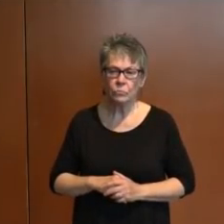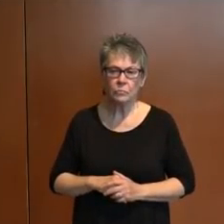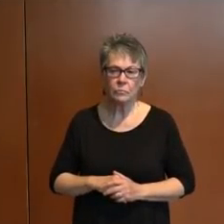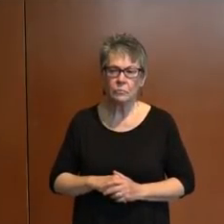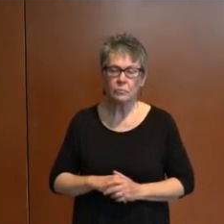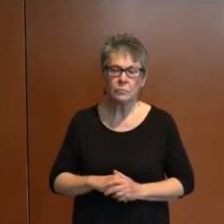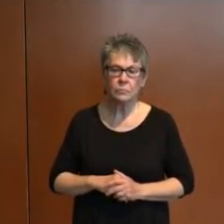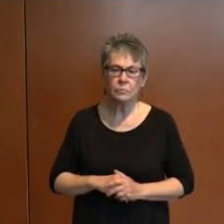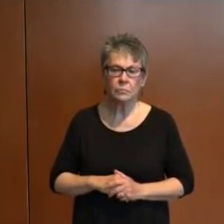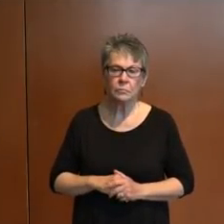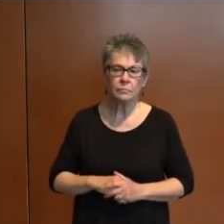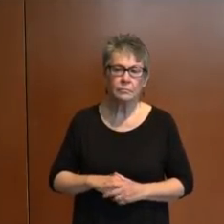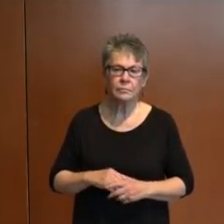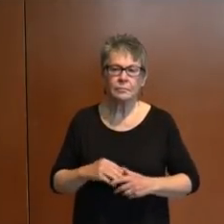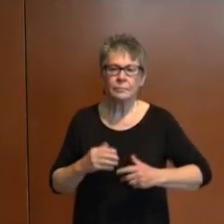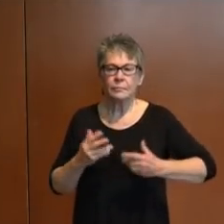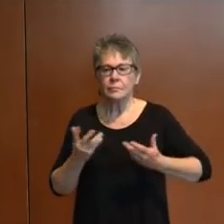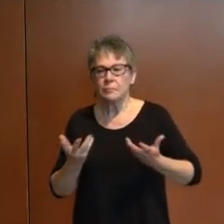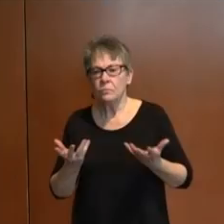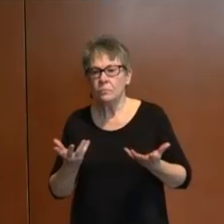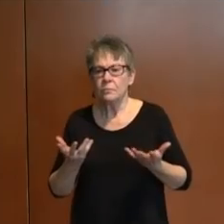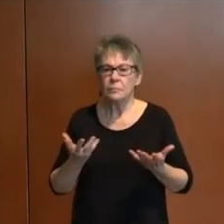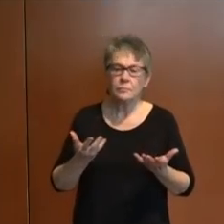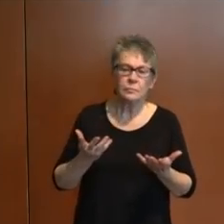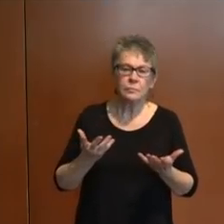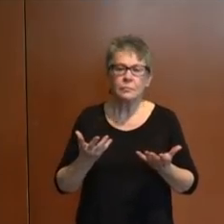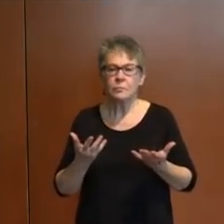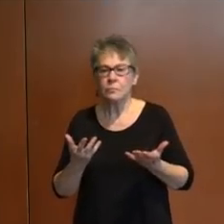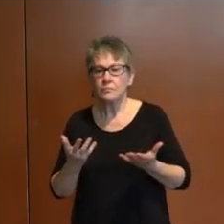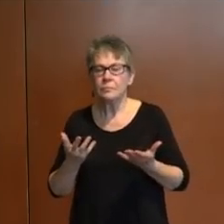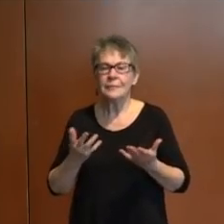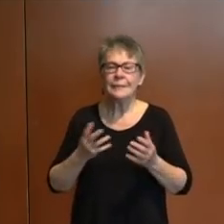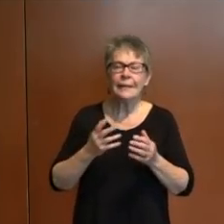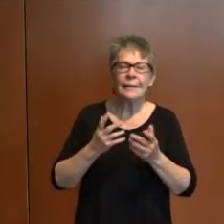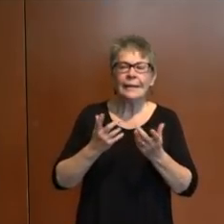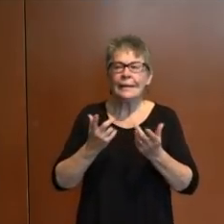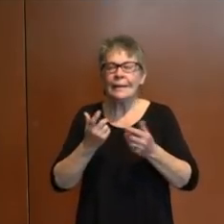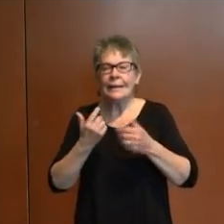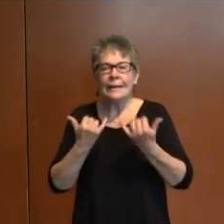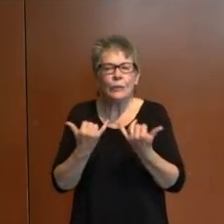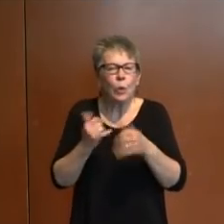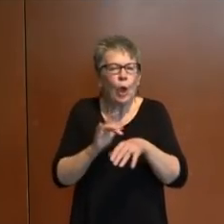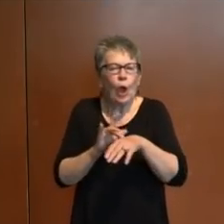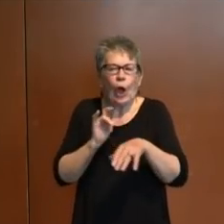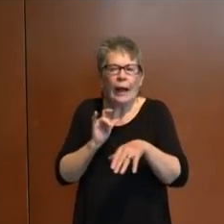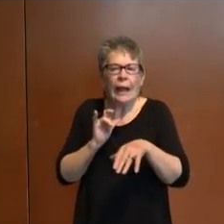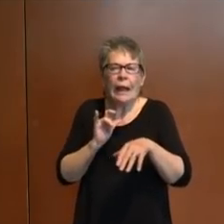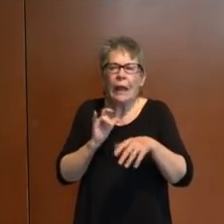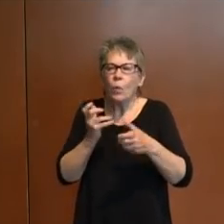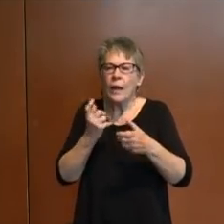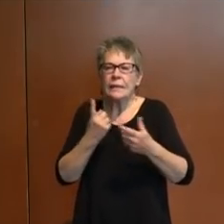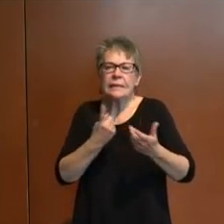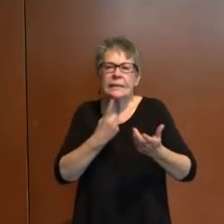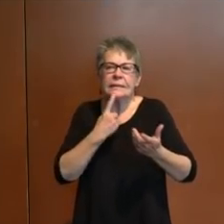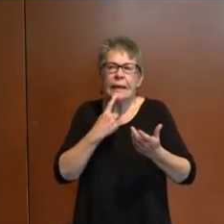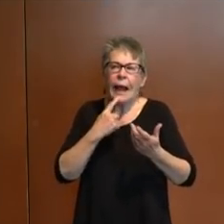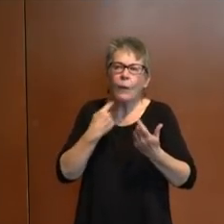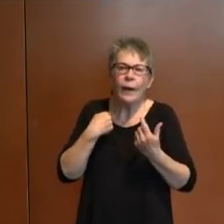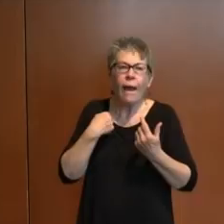on the point I'm about to make, and this is not related to the virus. It's way too early to declare victory on that.